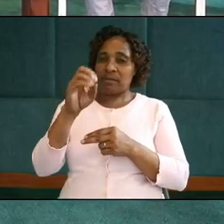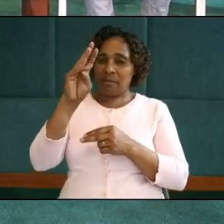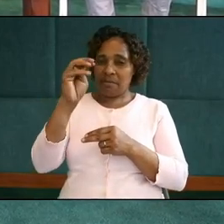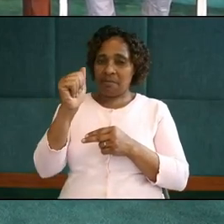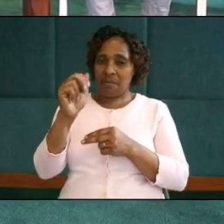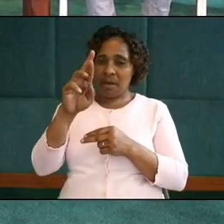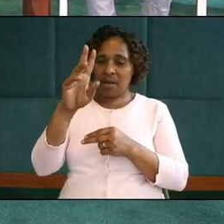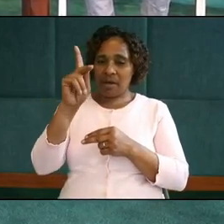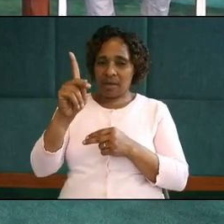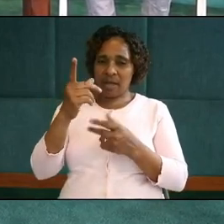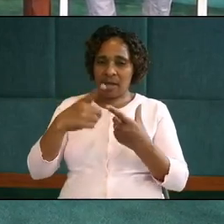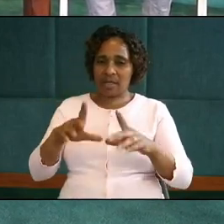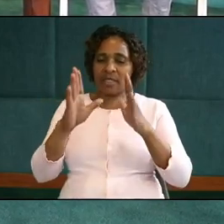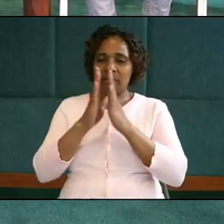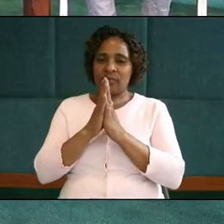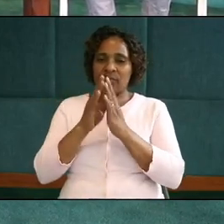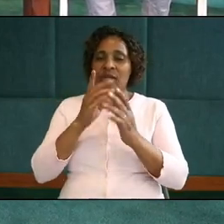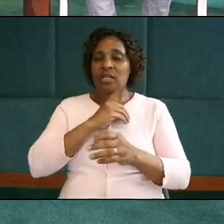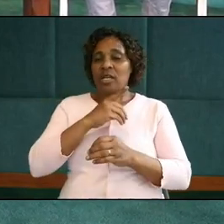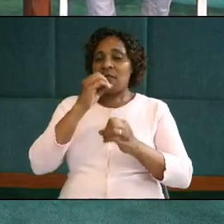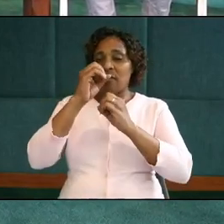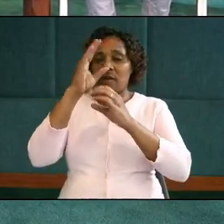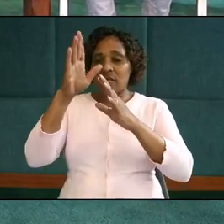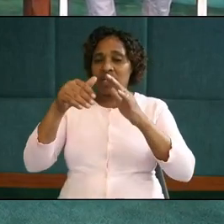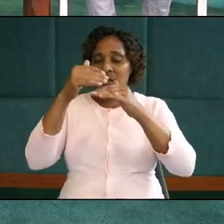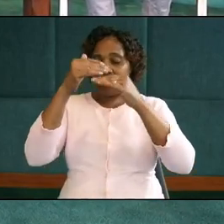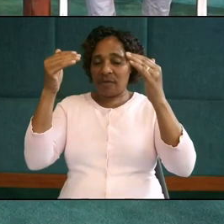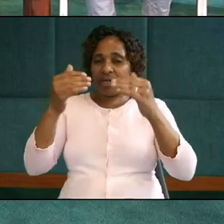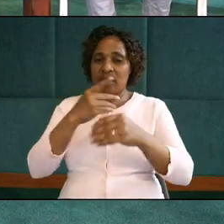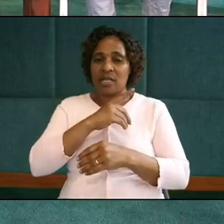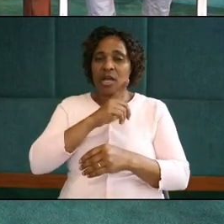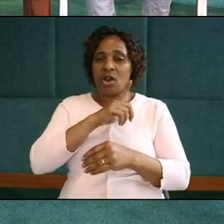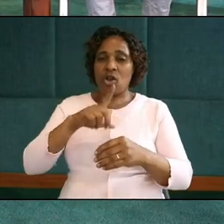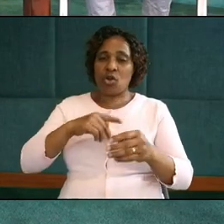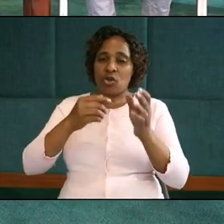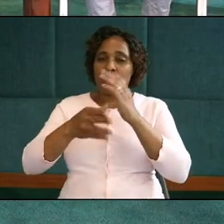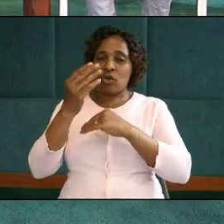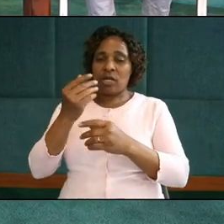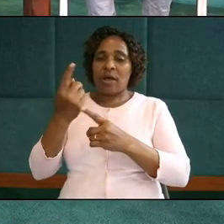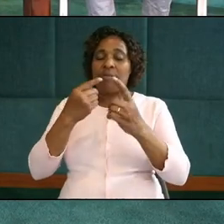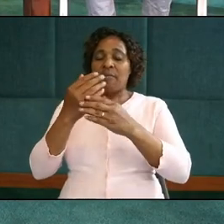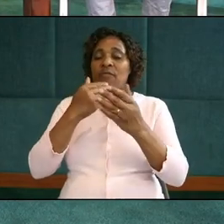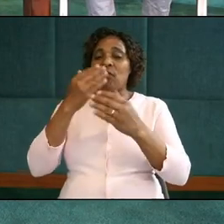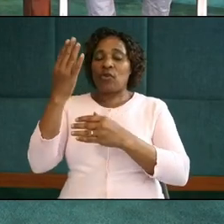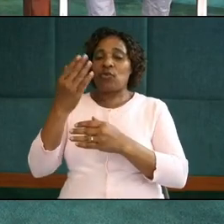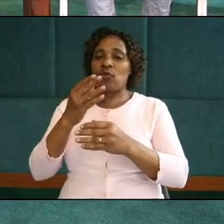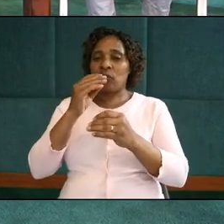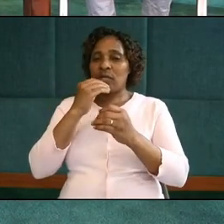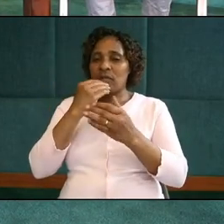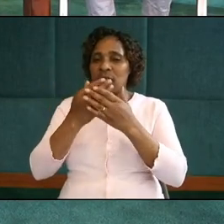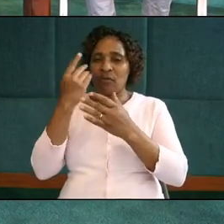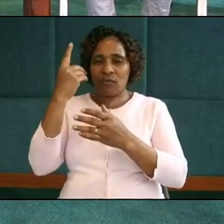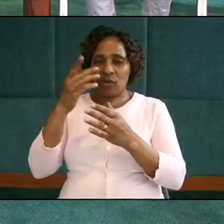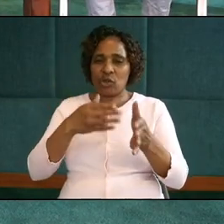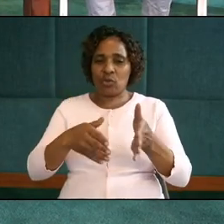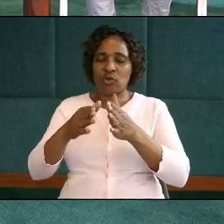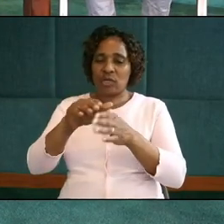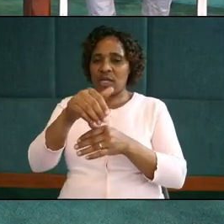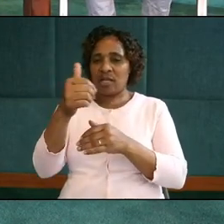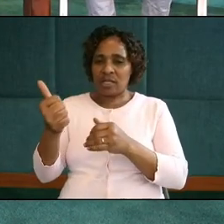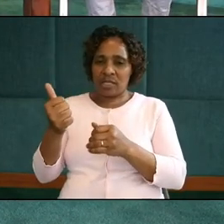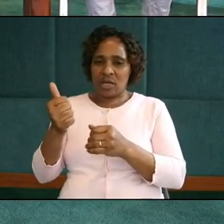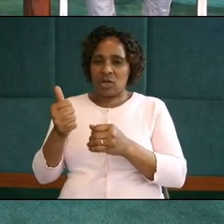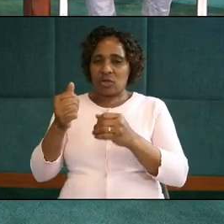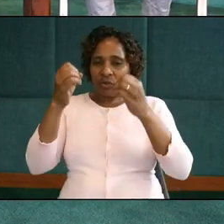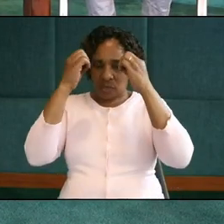let us pray. Dear Father in heaven, O Lord God, we come before you, Father, this time. We'd like to thank you so much for another opportunity, O Father,